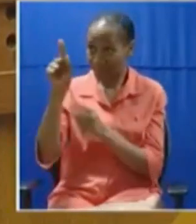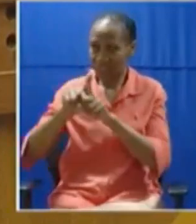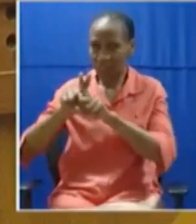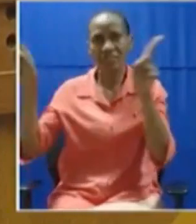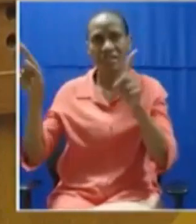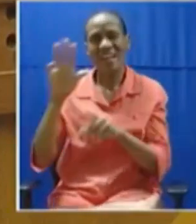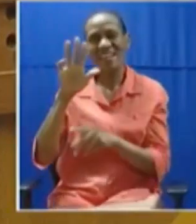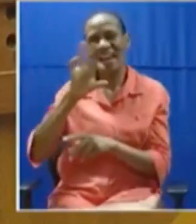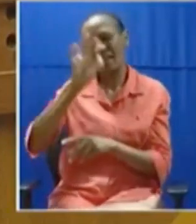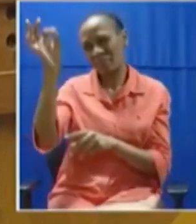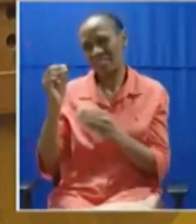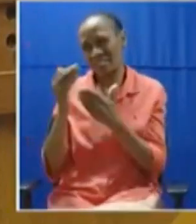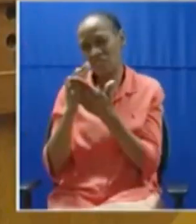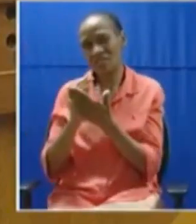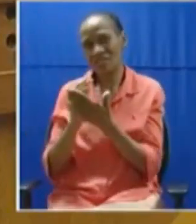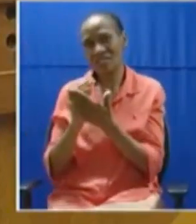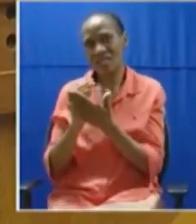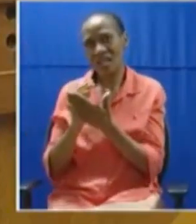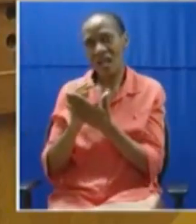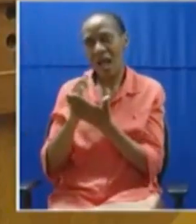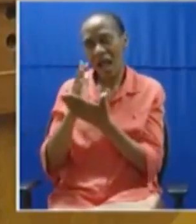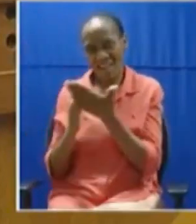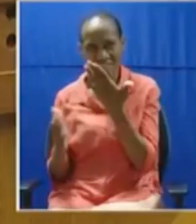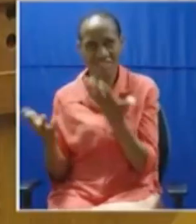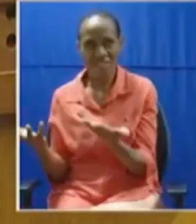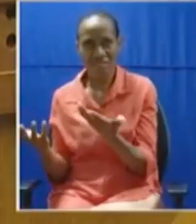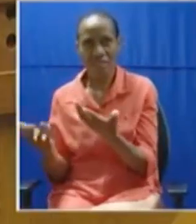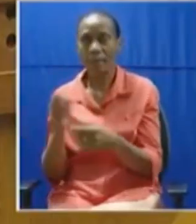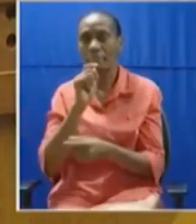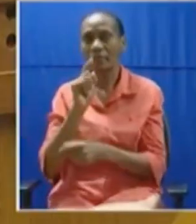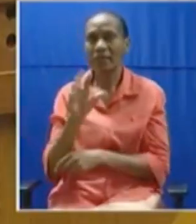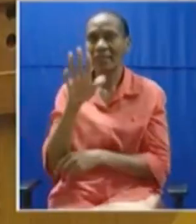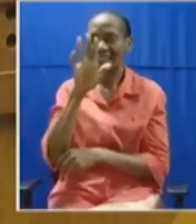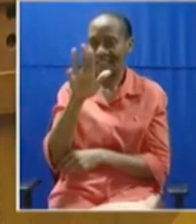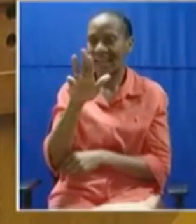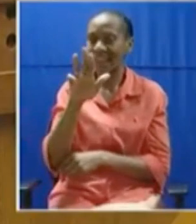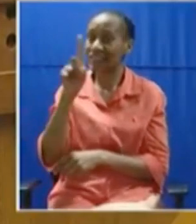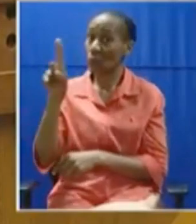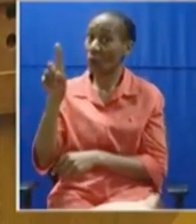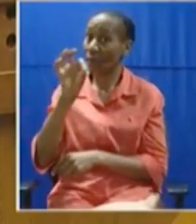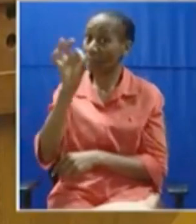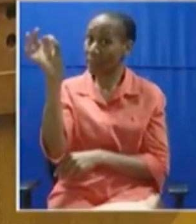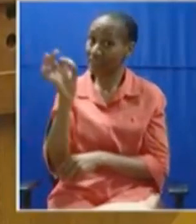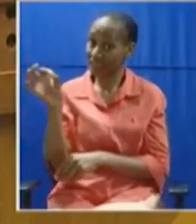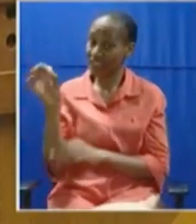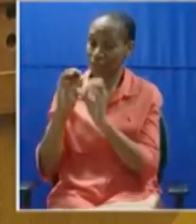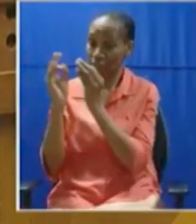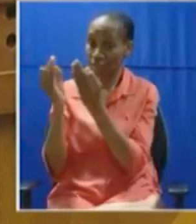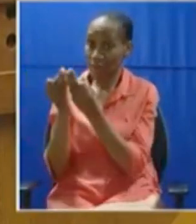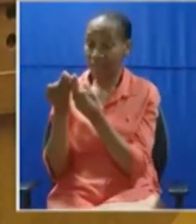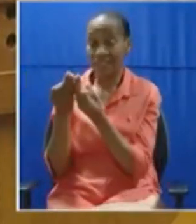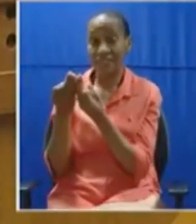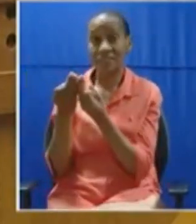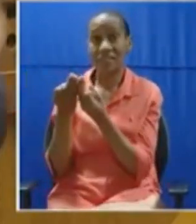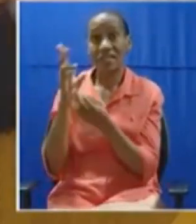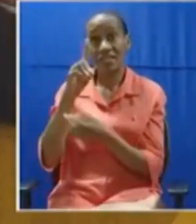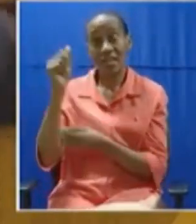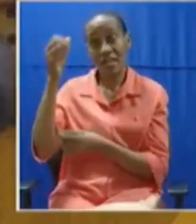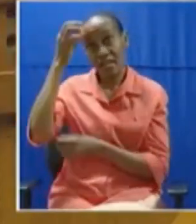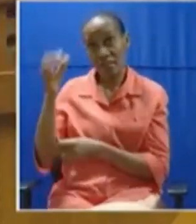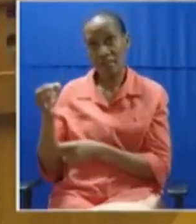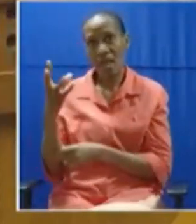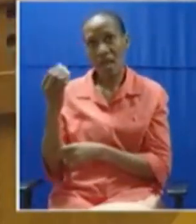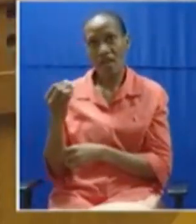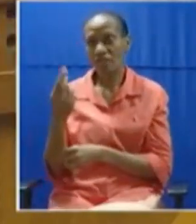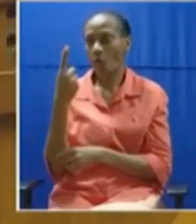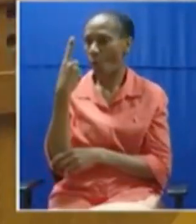less than half the rest of the country. In other words, 91% of families under a DA government have at least